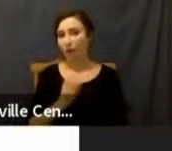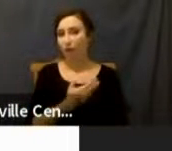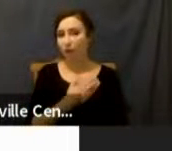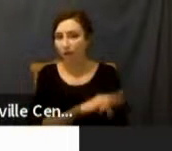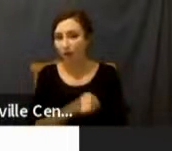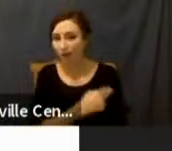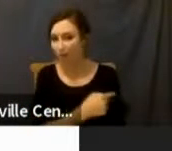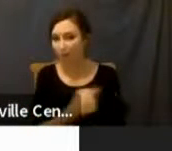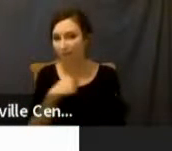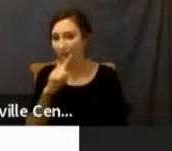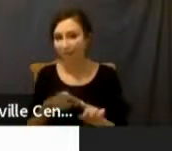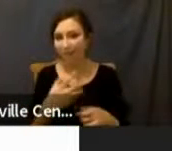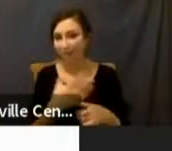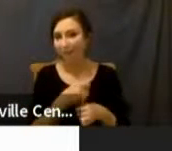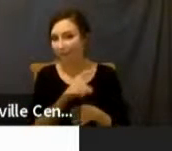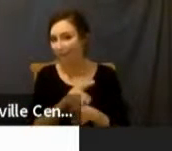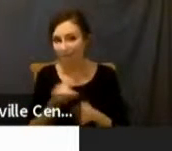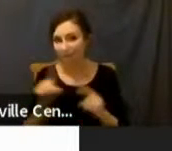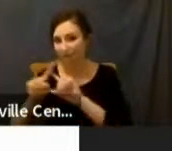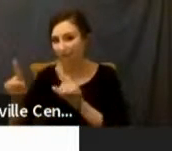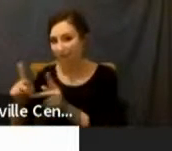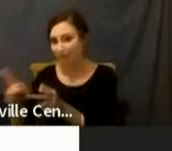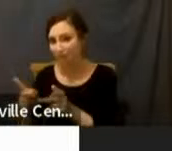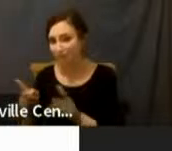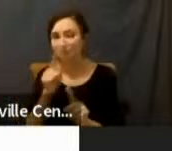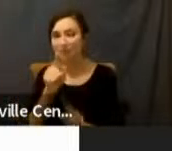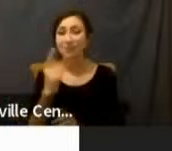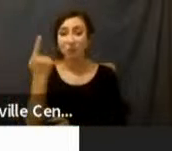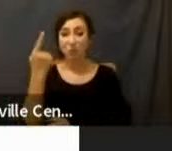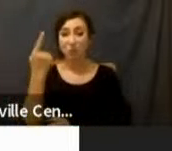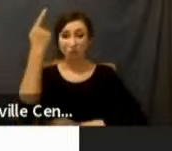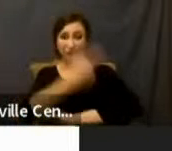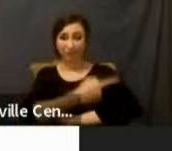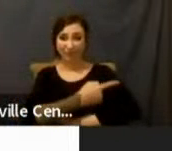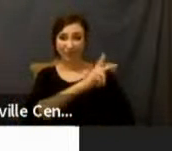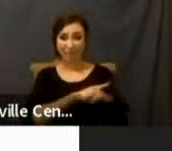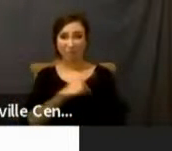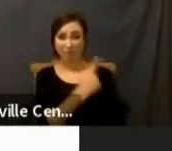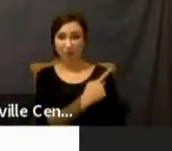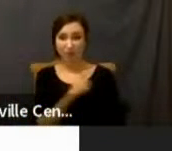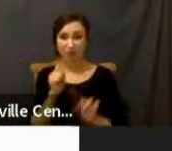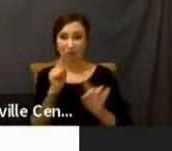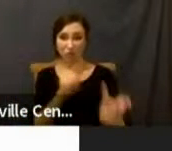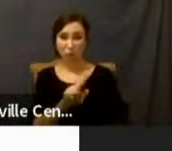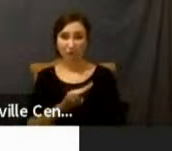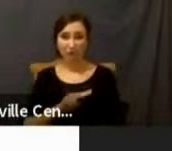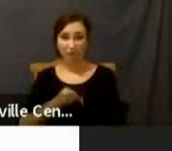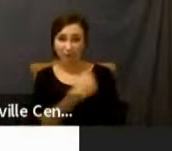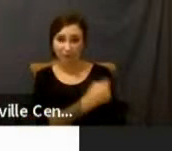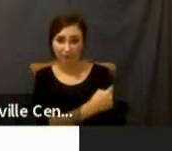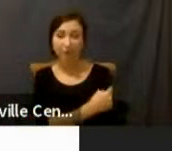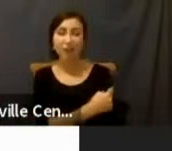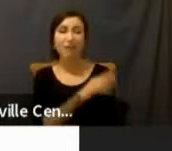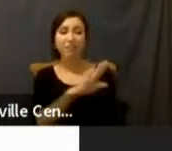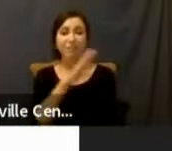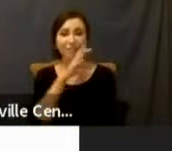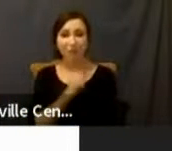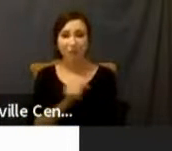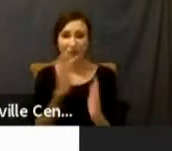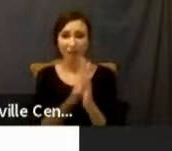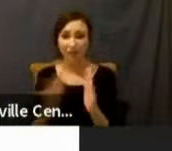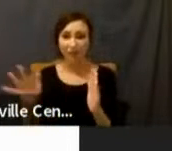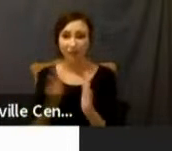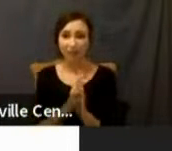I can't get this anywhere else. But this is a single day of patients in our hospital and their age distribution. On the left-hand side